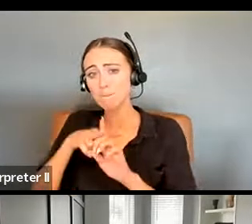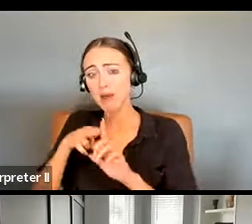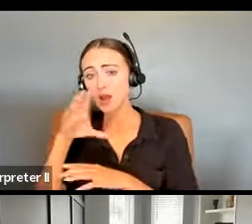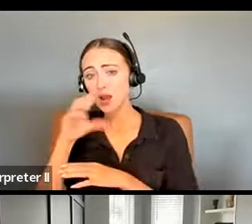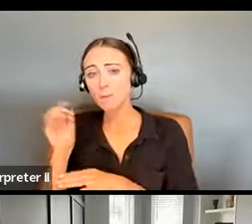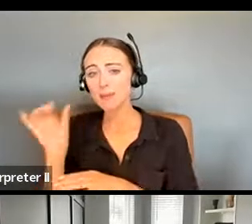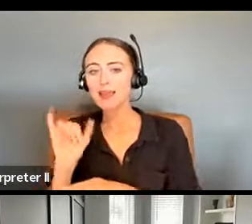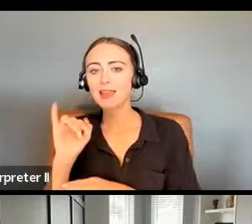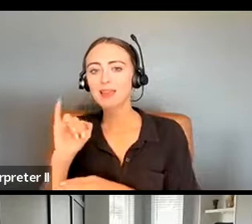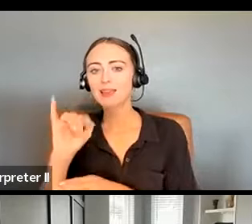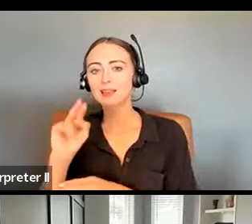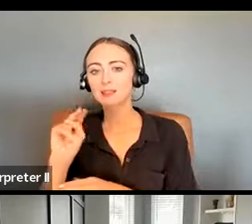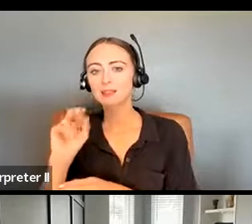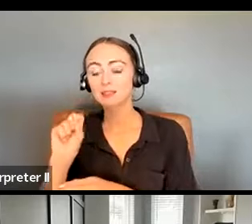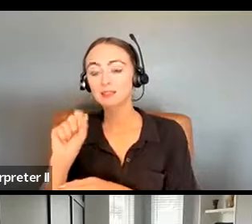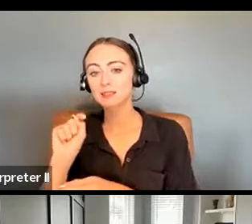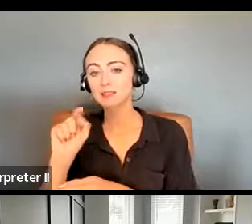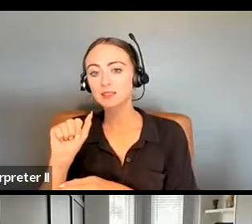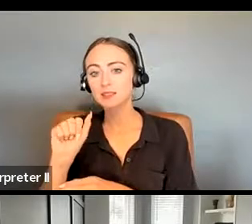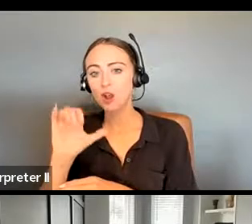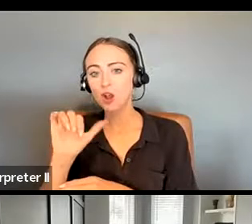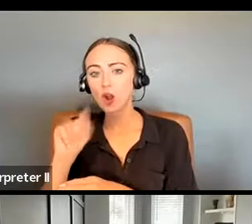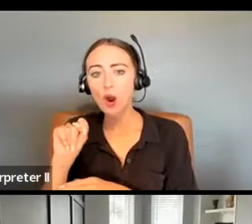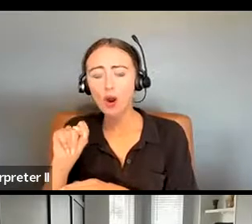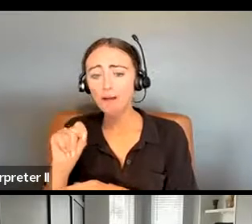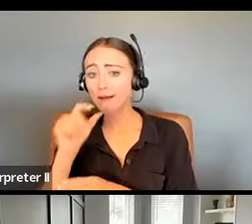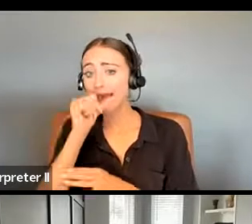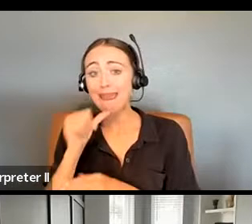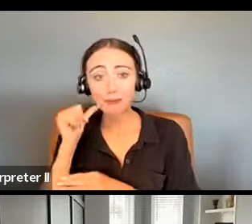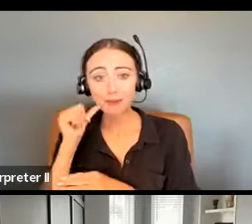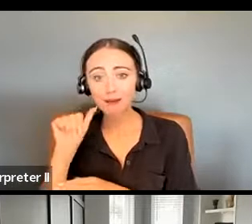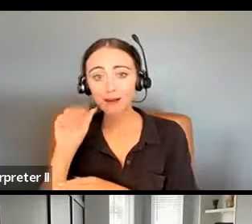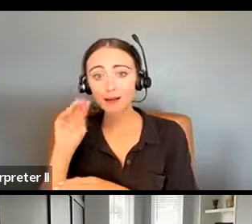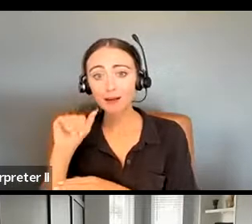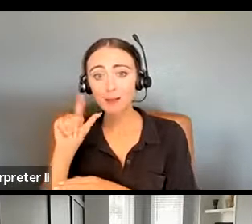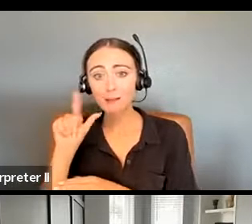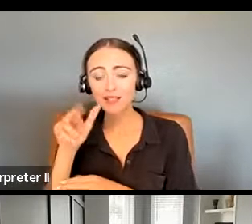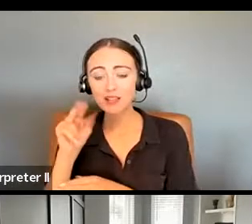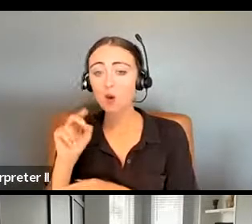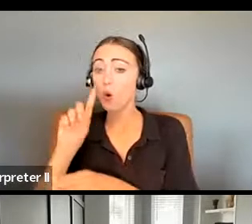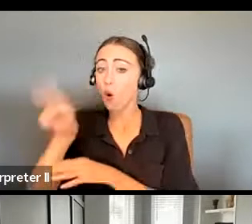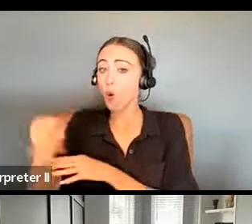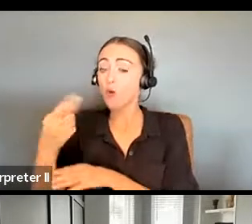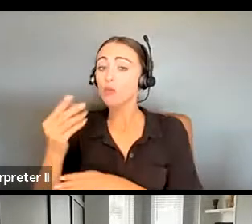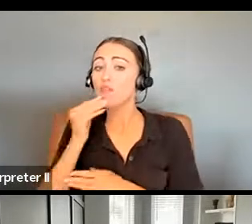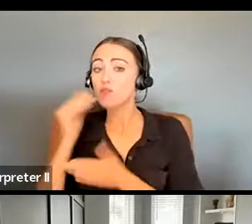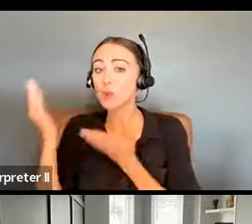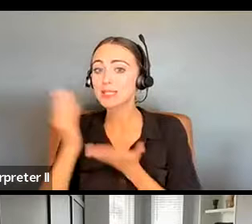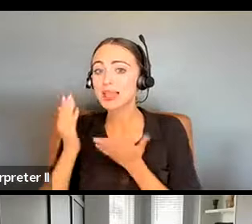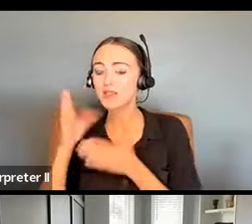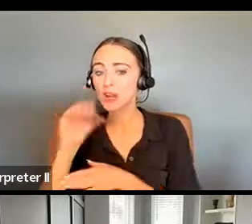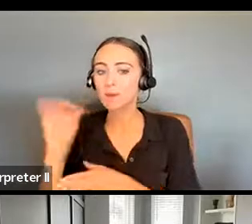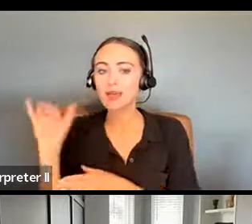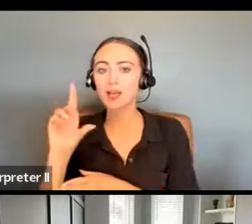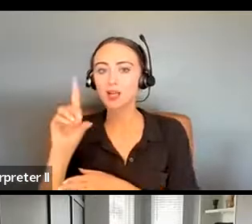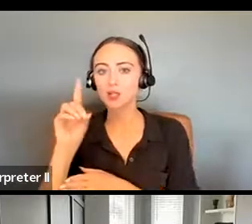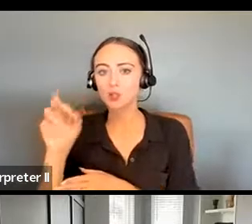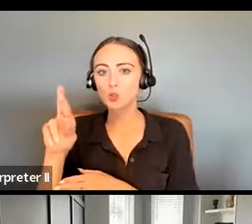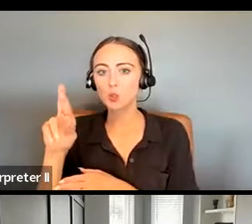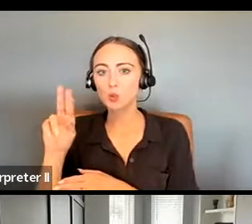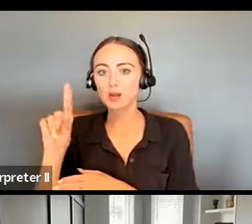like Instacart or Amazon, or is this for food delivery companies primarily like DoorDash and